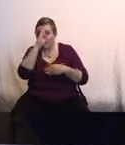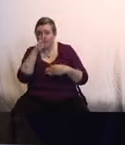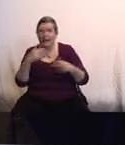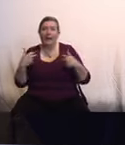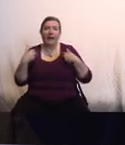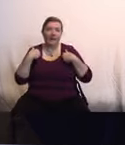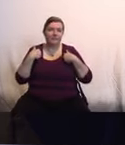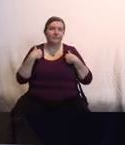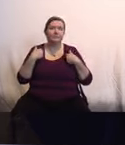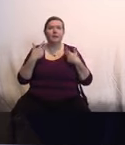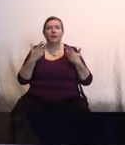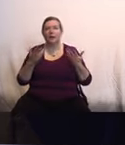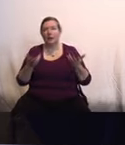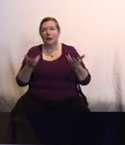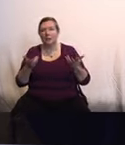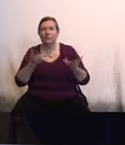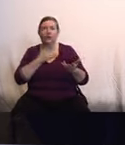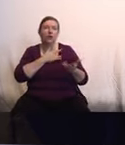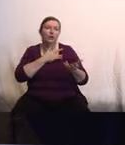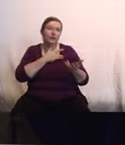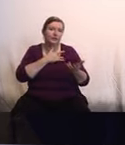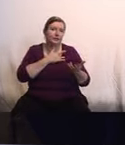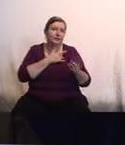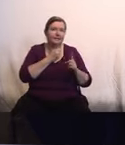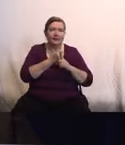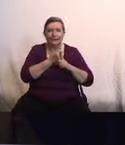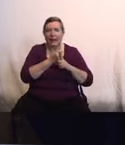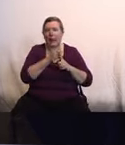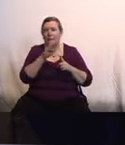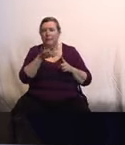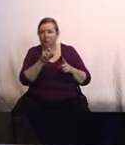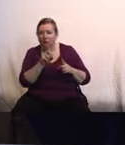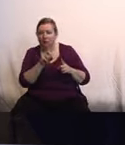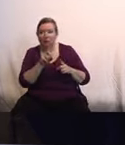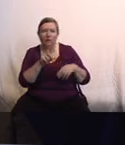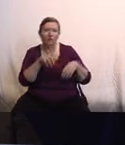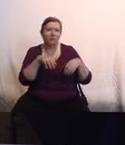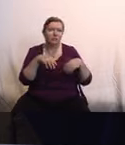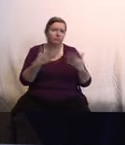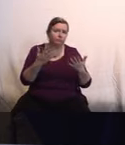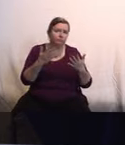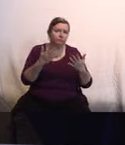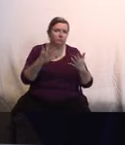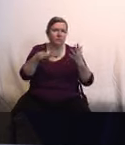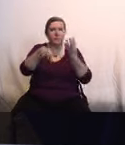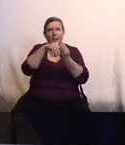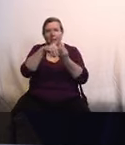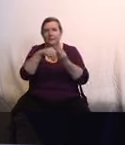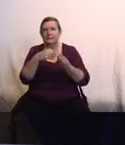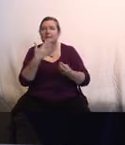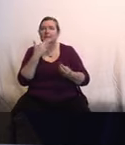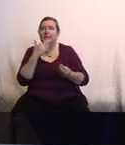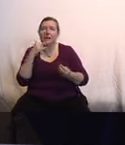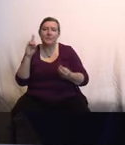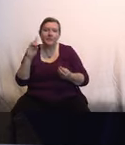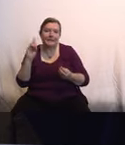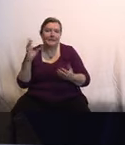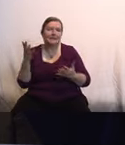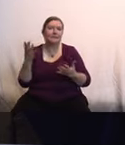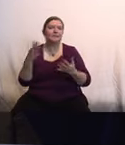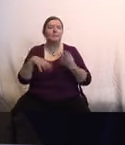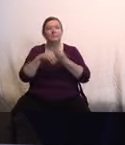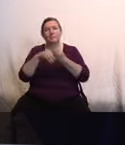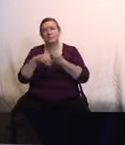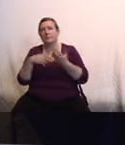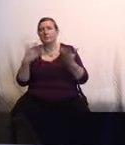you're having a myocardial infarction, a heart attack, and you have a comorbid condition of diabetes mellitus that is a contributing factor,